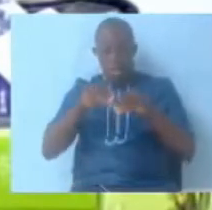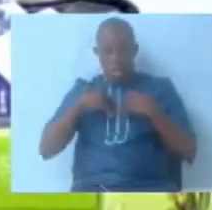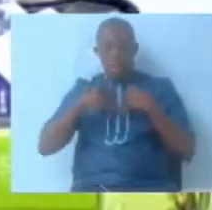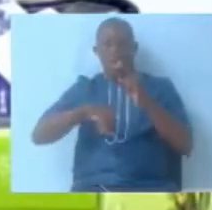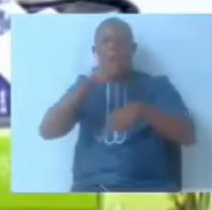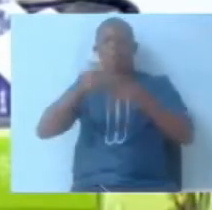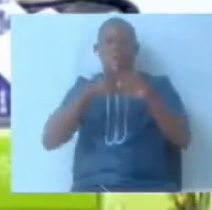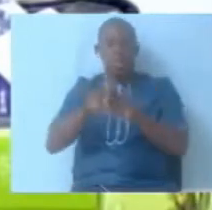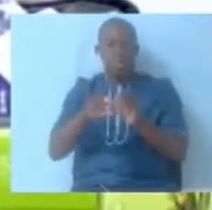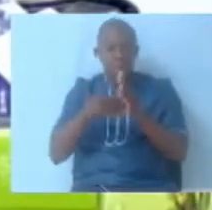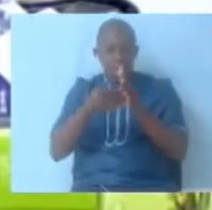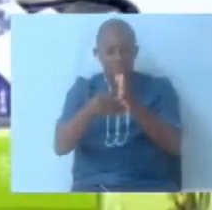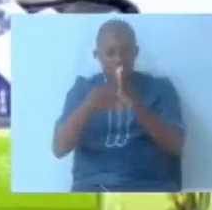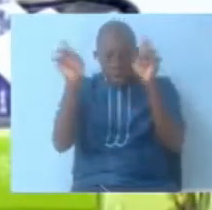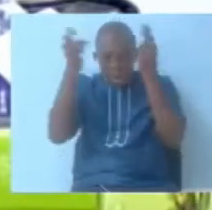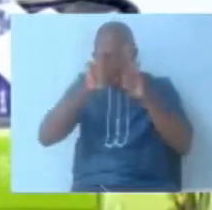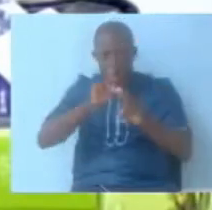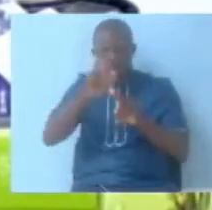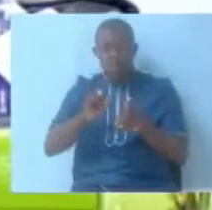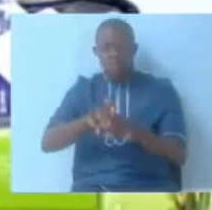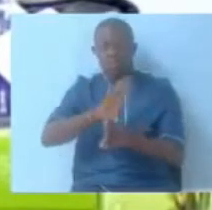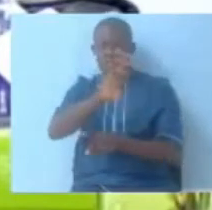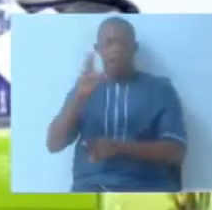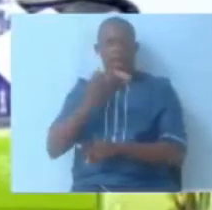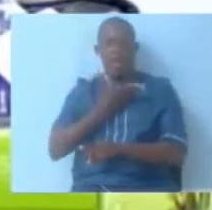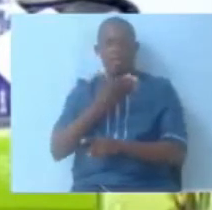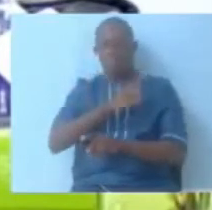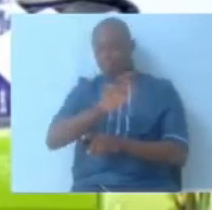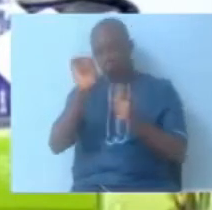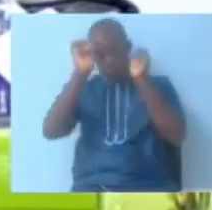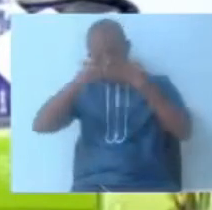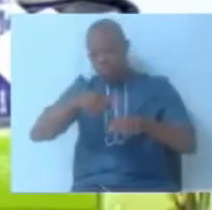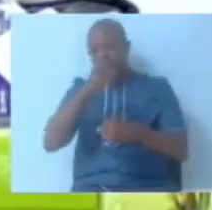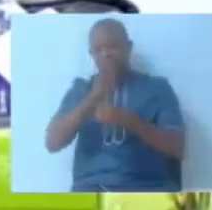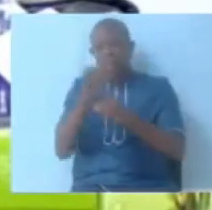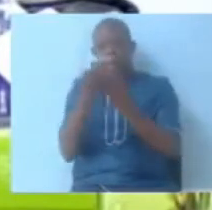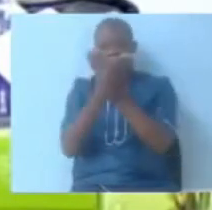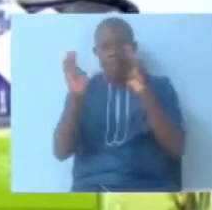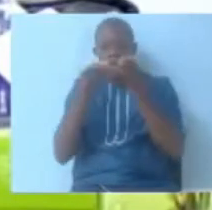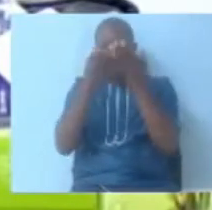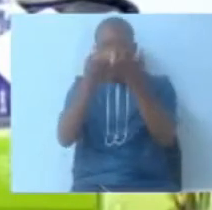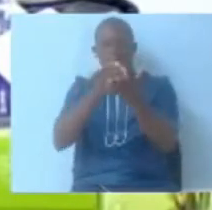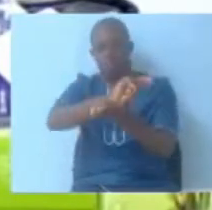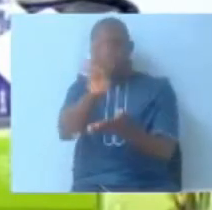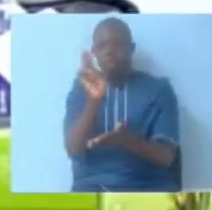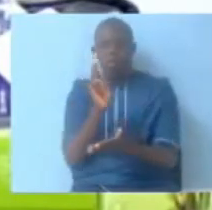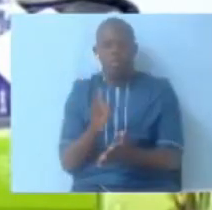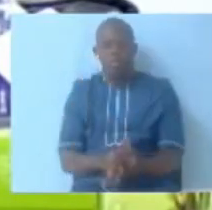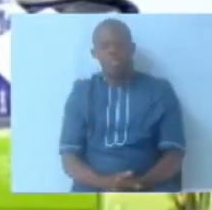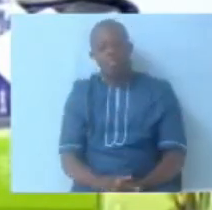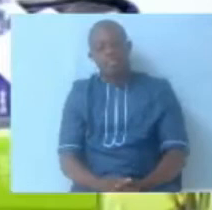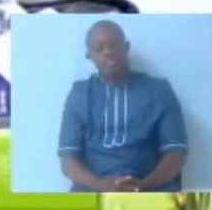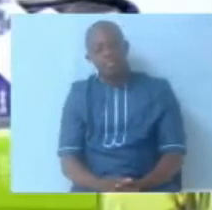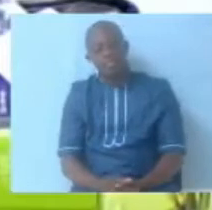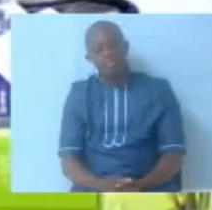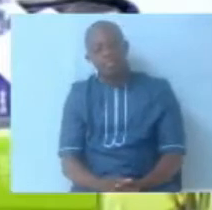grant bail. Adu bitum wo kitibunda santonko nata nyi londi magistrate la kangokang ko aman sembo soto puruka